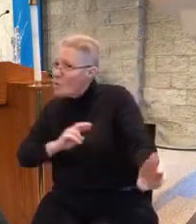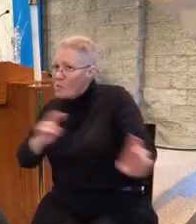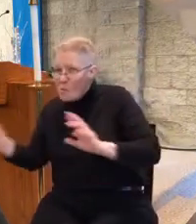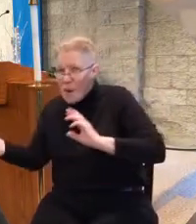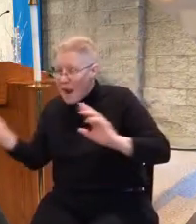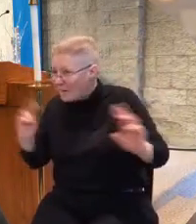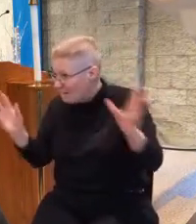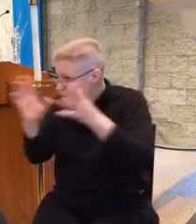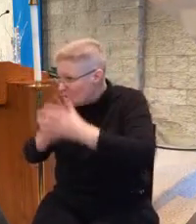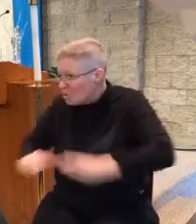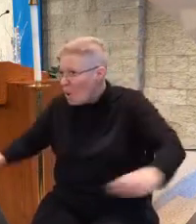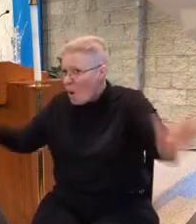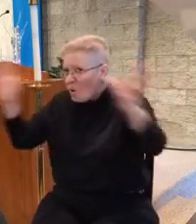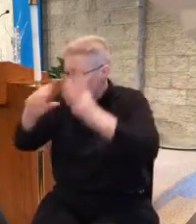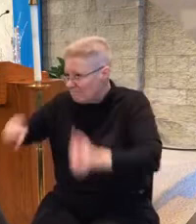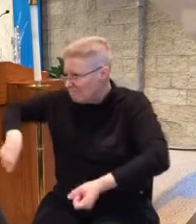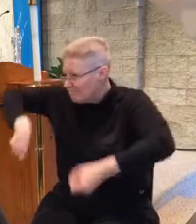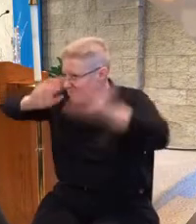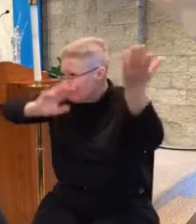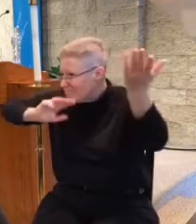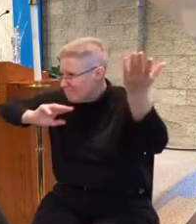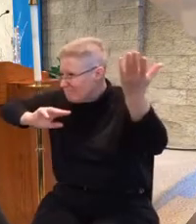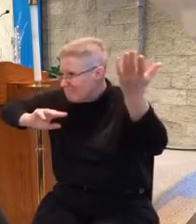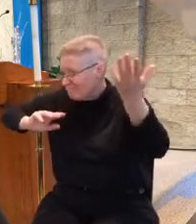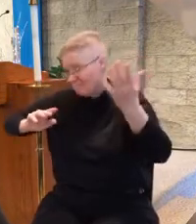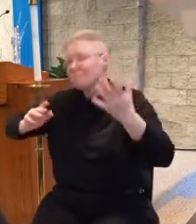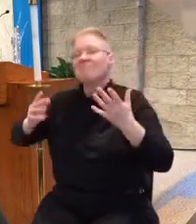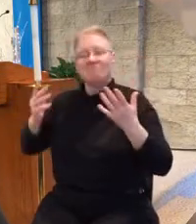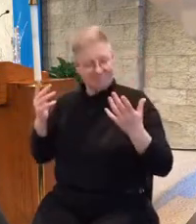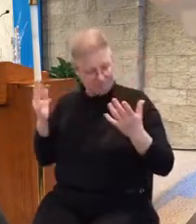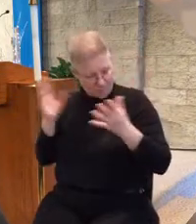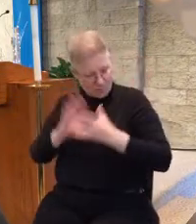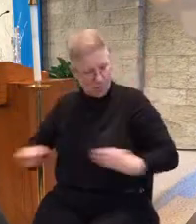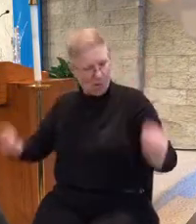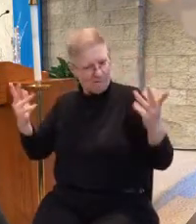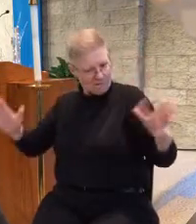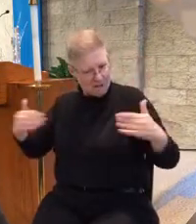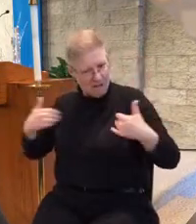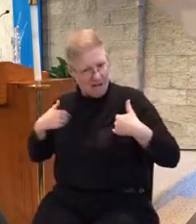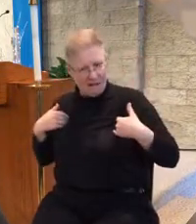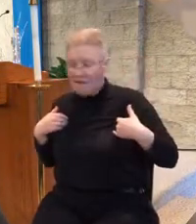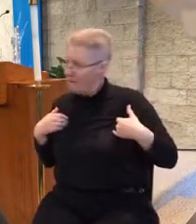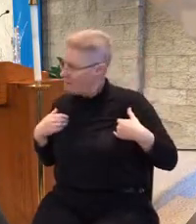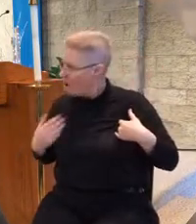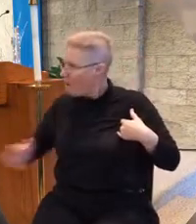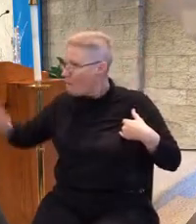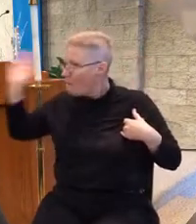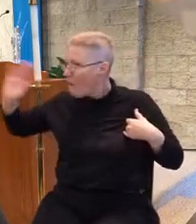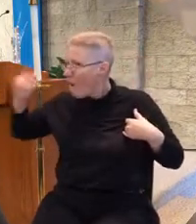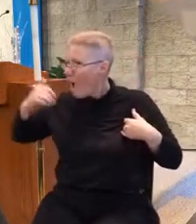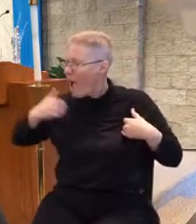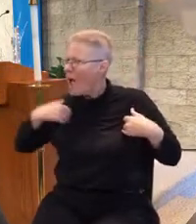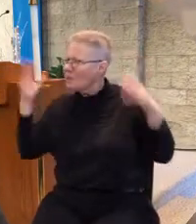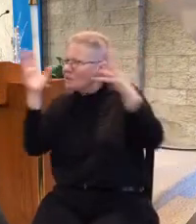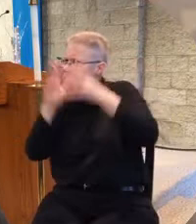Stories. You see, I had a story. I once had a powerful